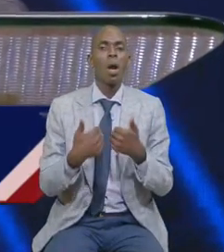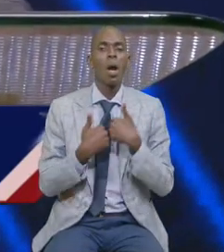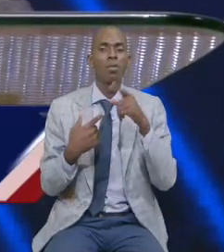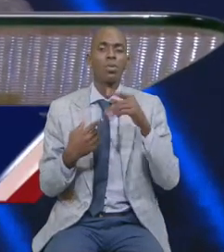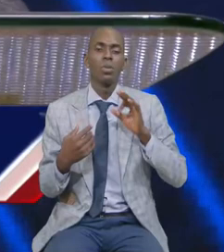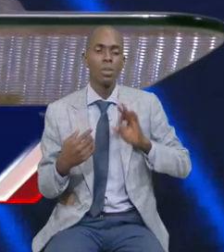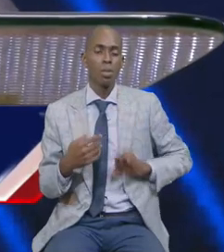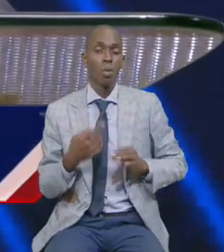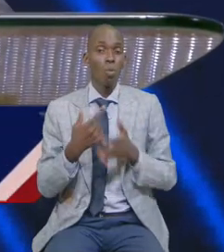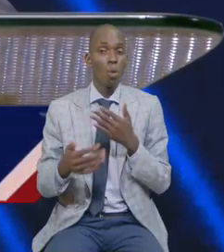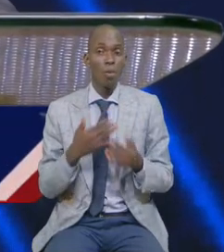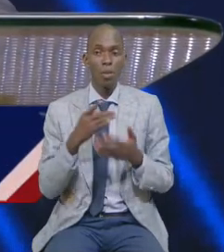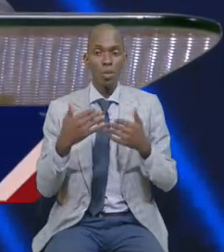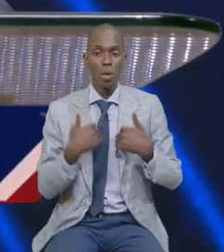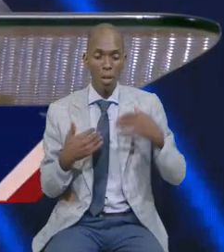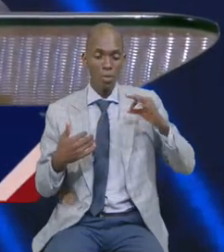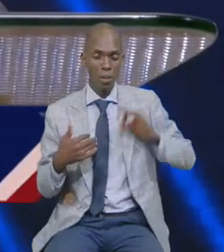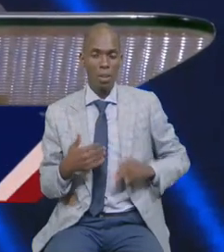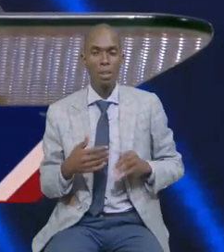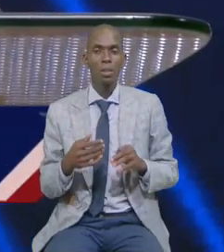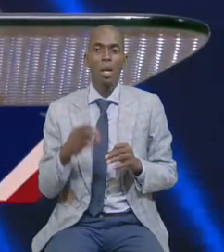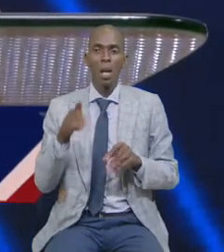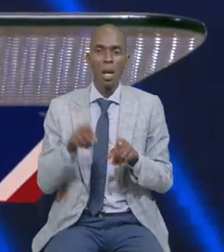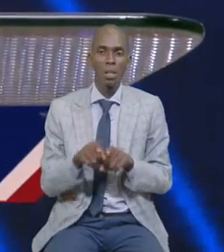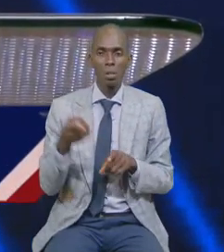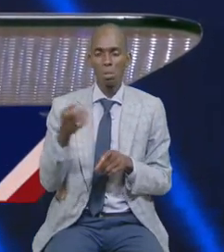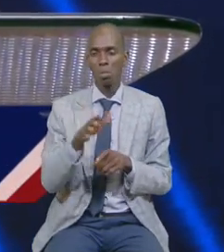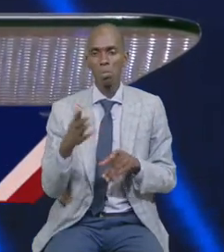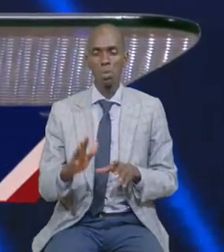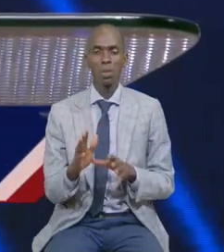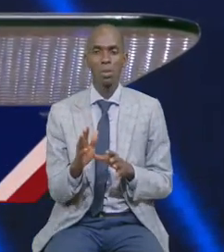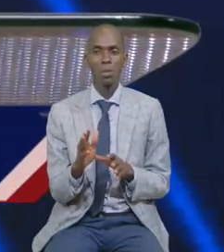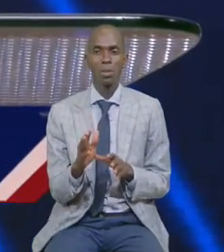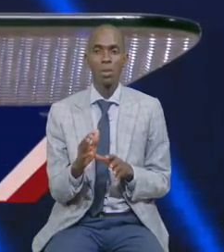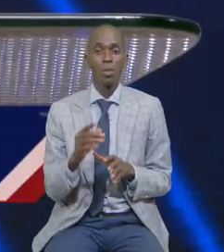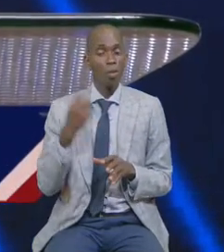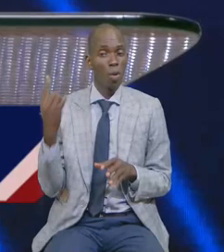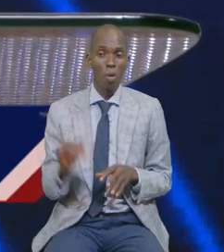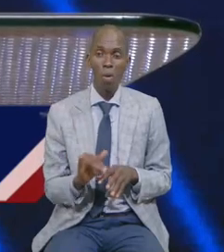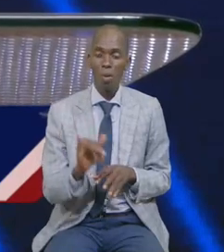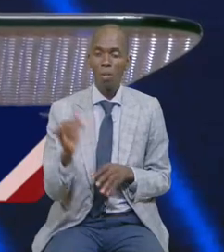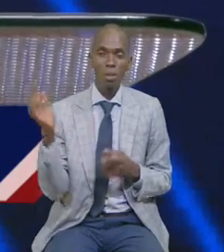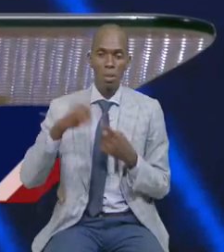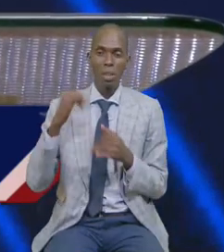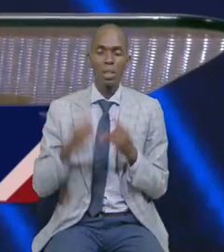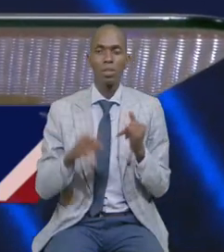you gained by the compromise, for all eternity, you'll regret. In